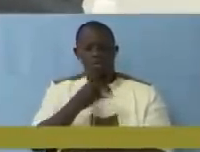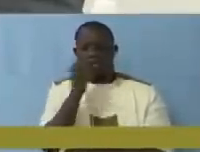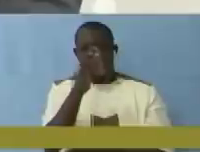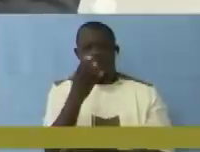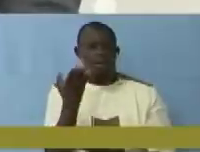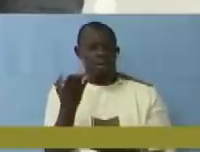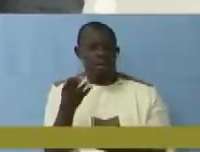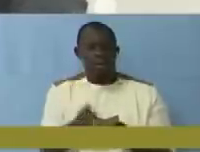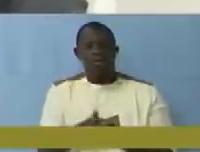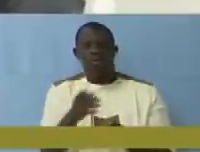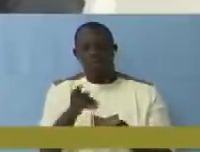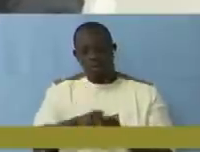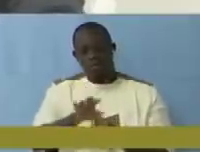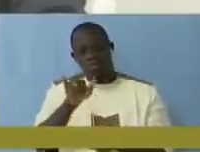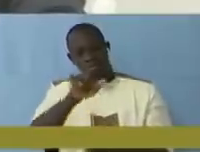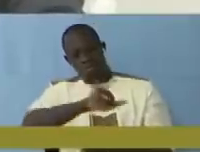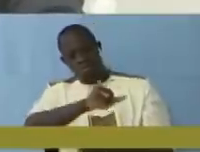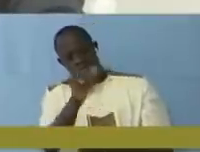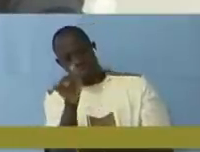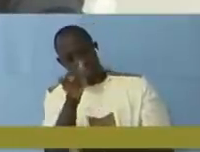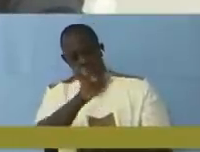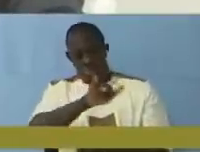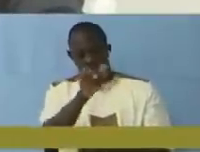And either answer is disappointing.